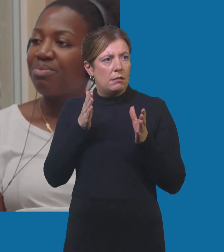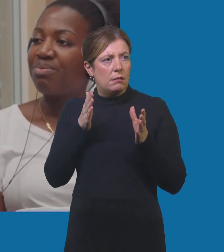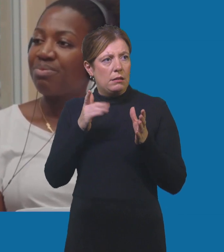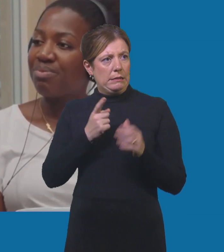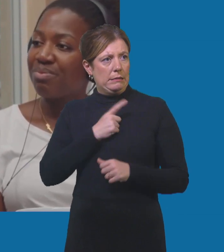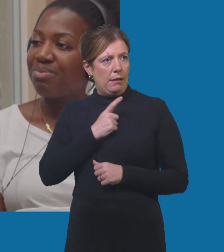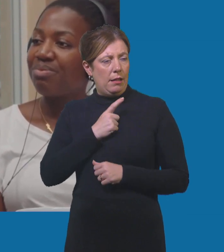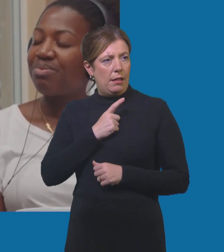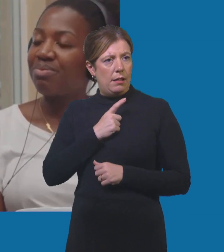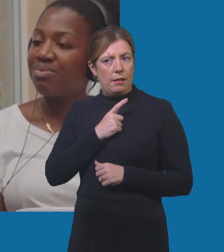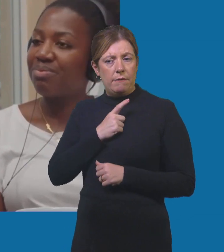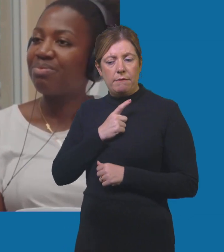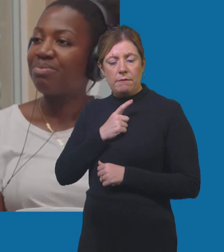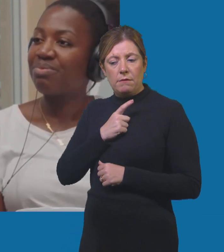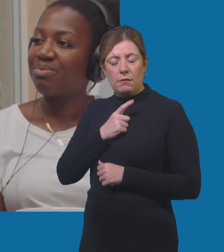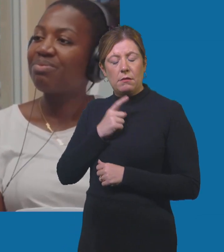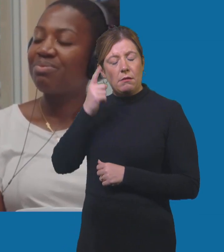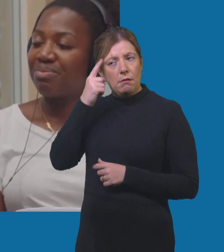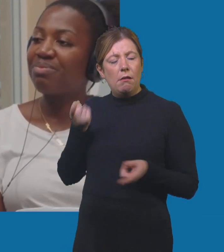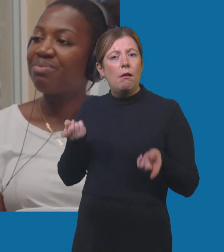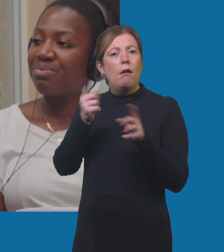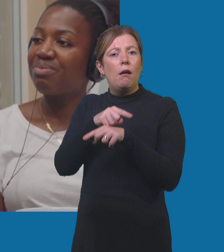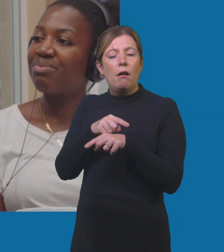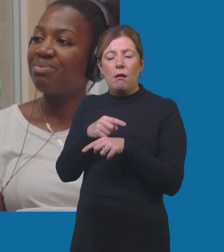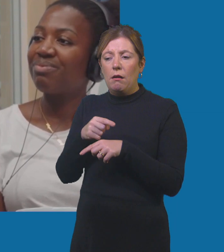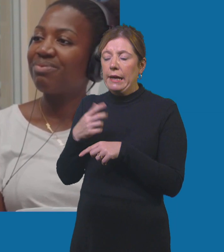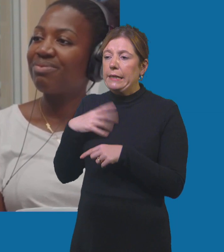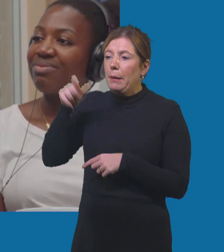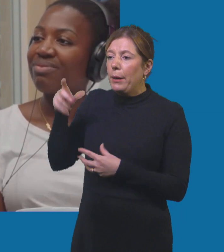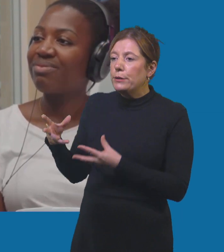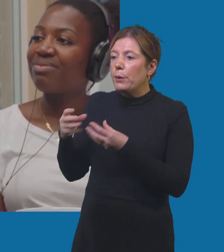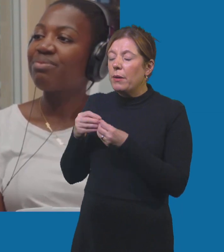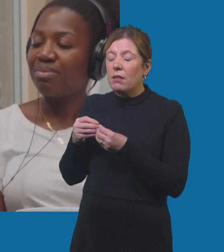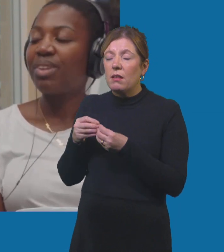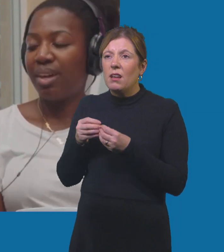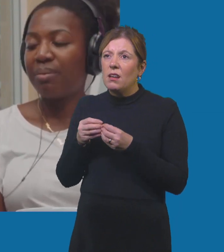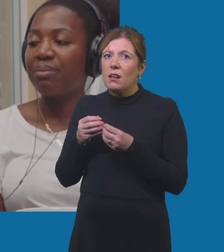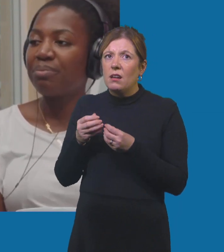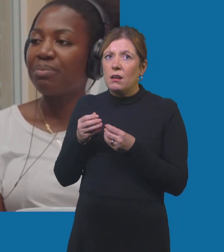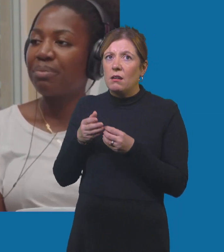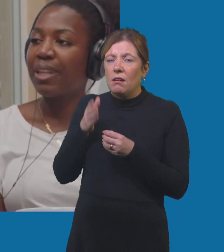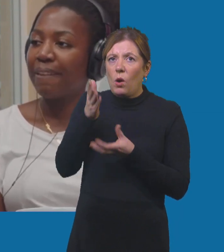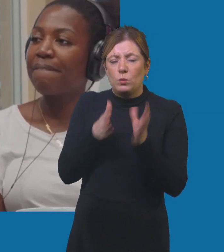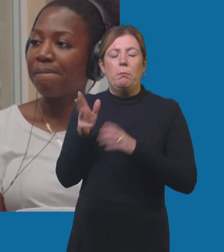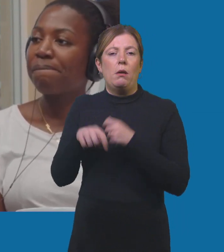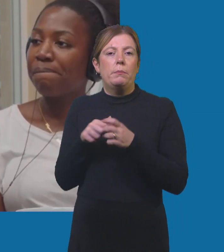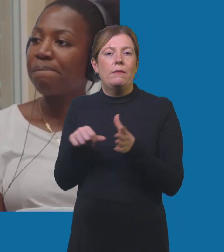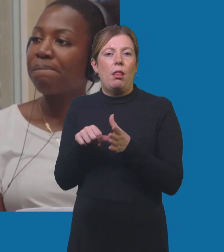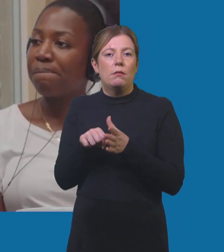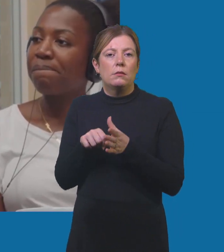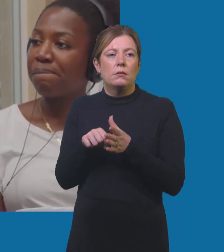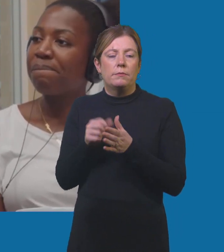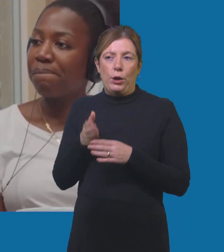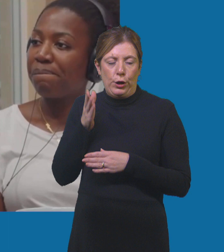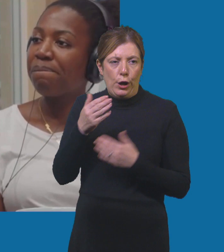to constantly take me places? I couldn't go swimming. Well, I mean, I could, but it would be a lot harder. Taking myself